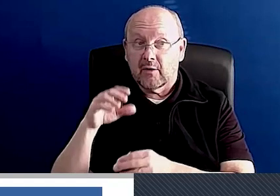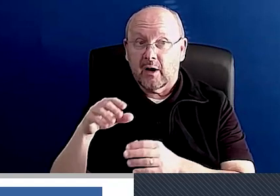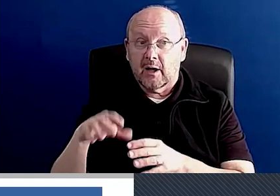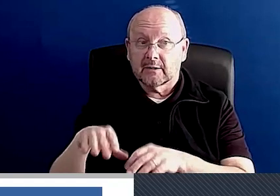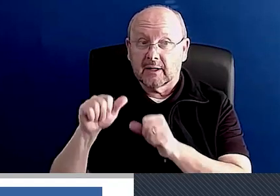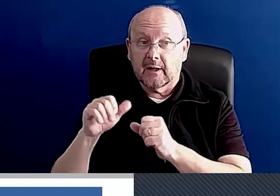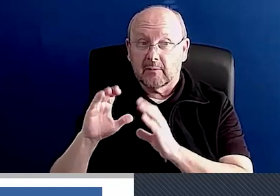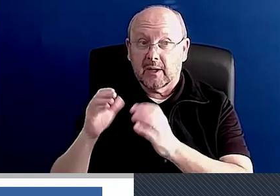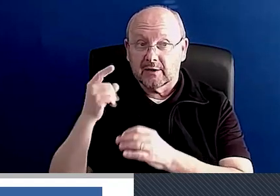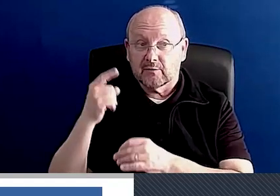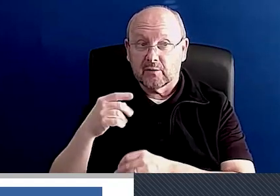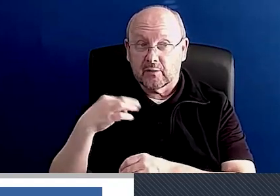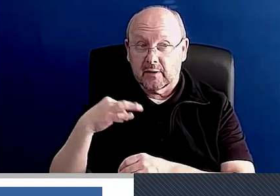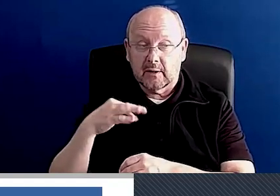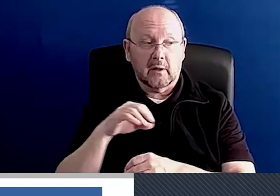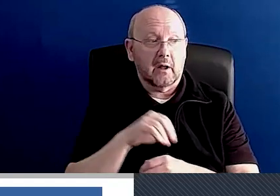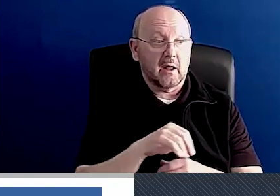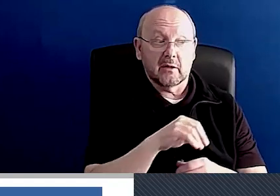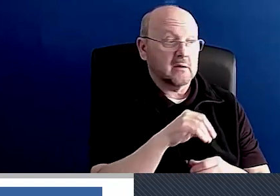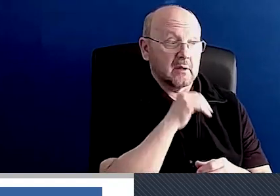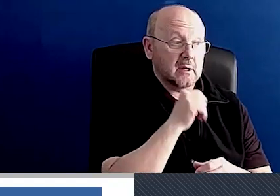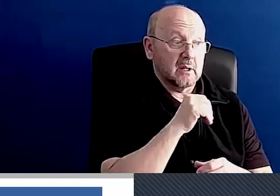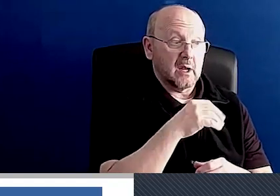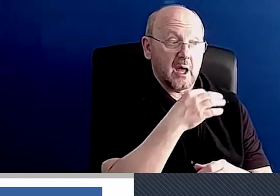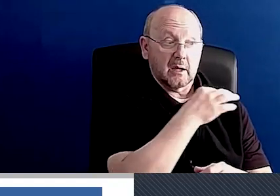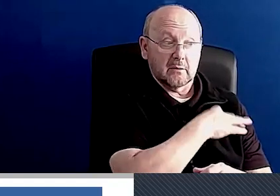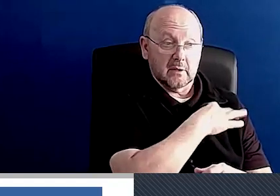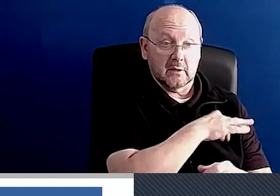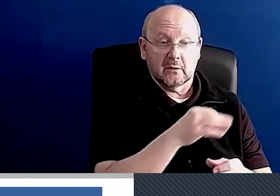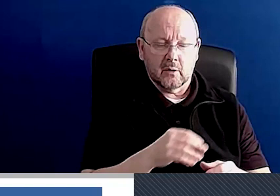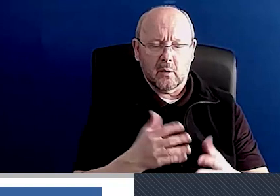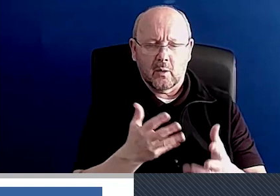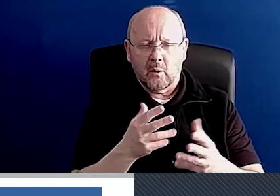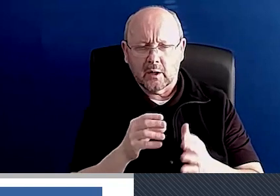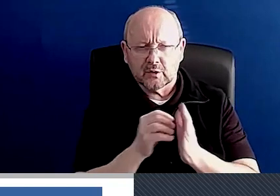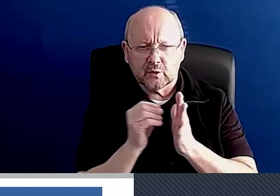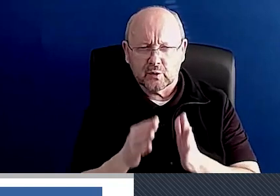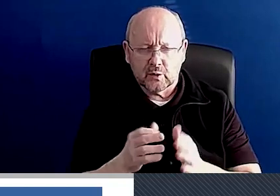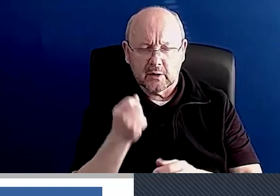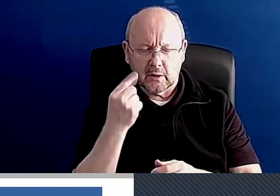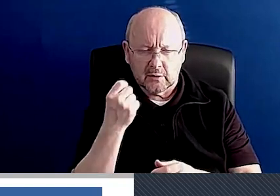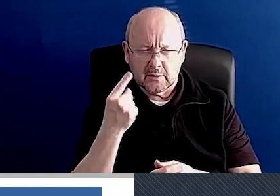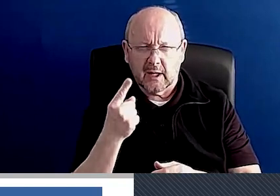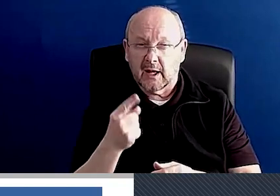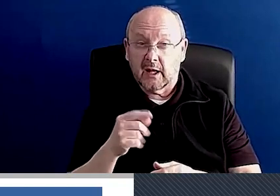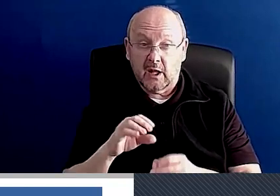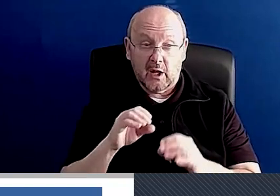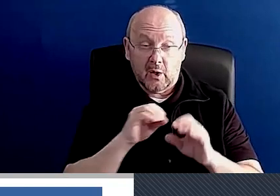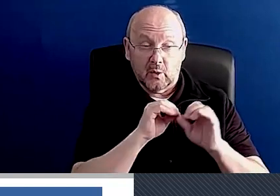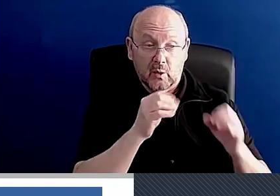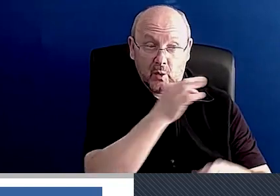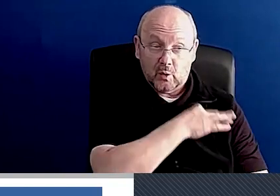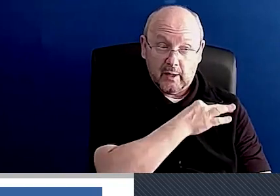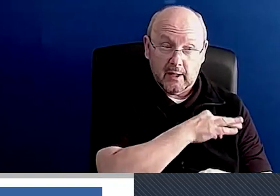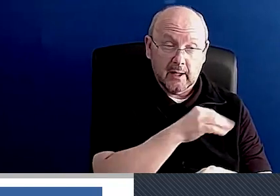of the group is taking it non-credit. So we're also trying to impress upon the students, just because you're taking it non-credit does not mean you're getting